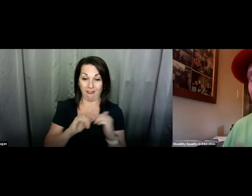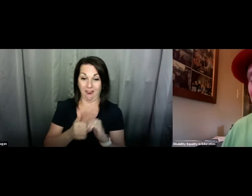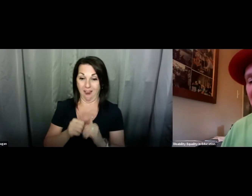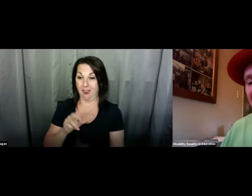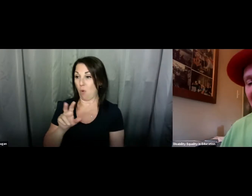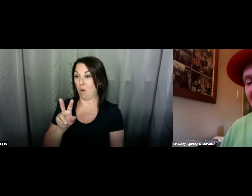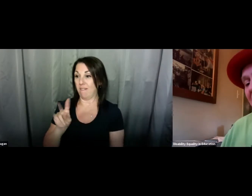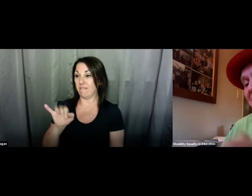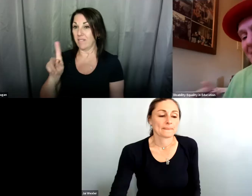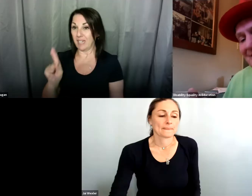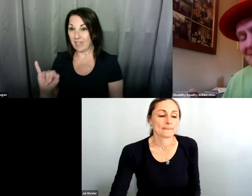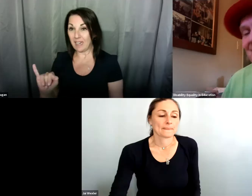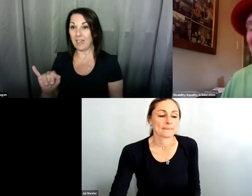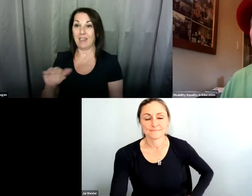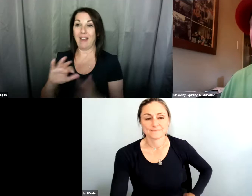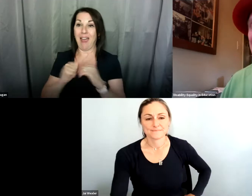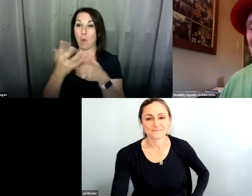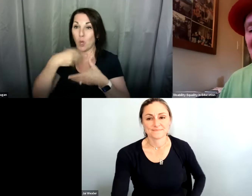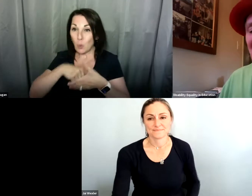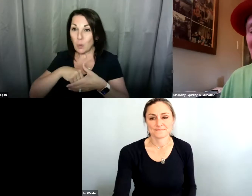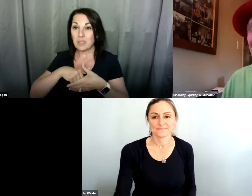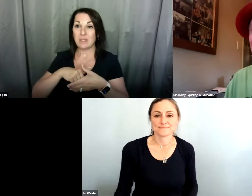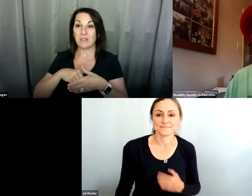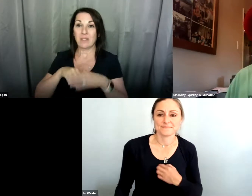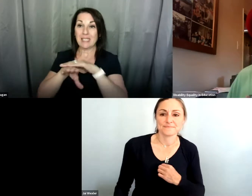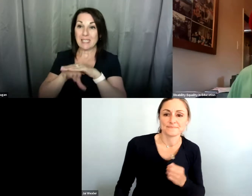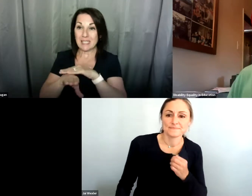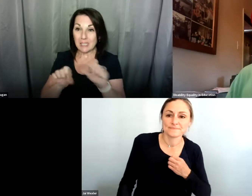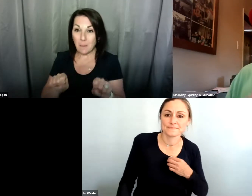inclusive it is, how accessible it is. And